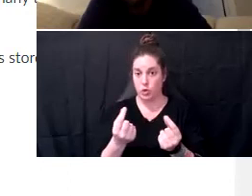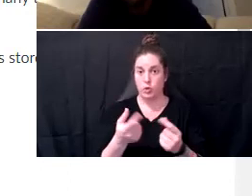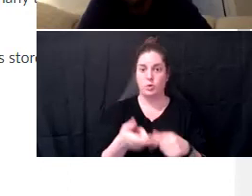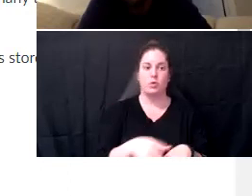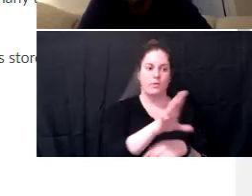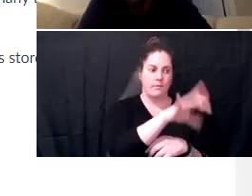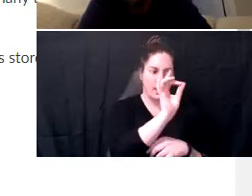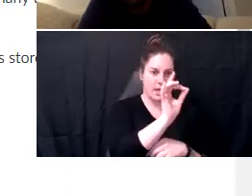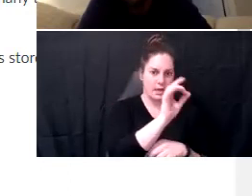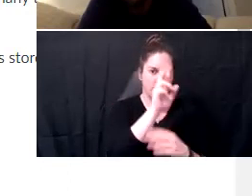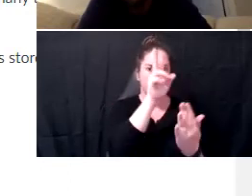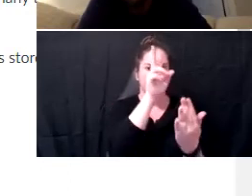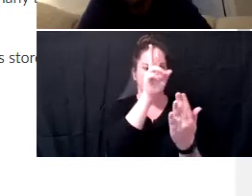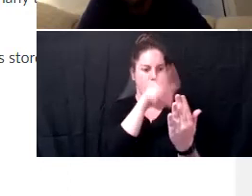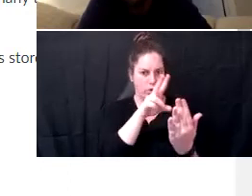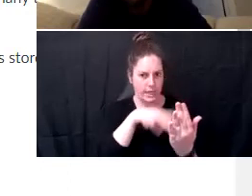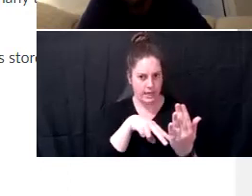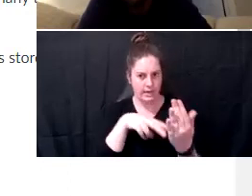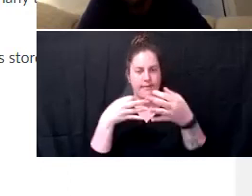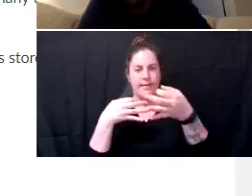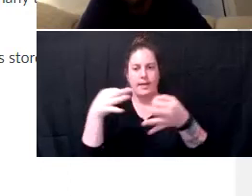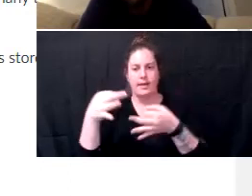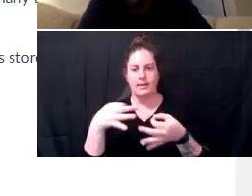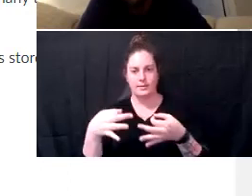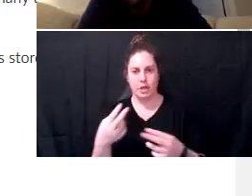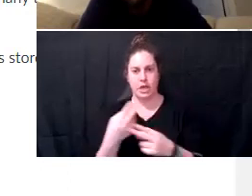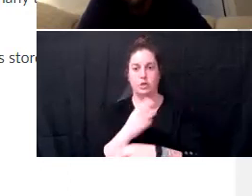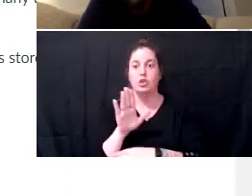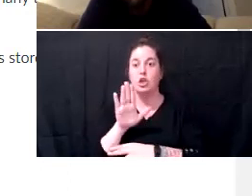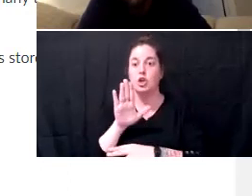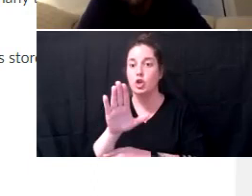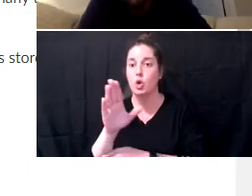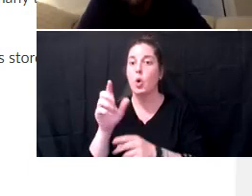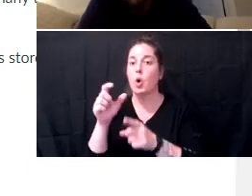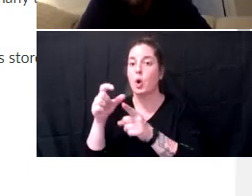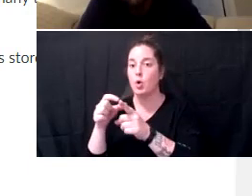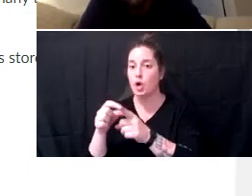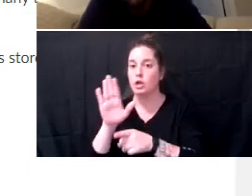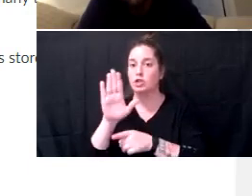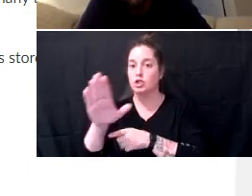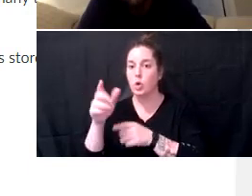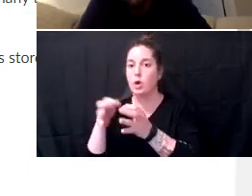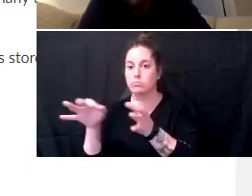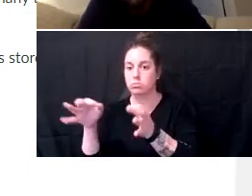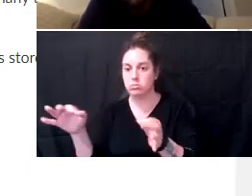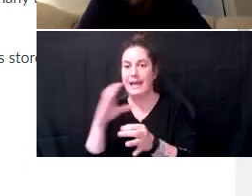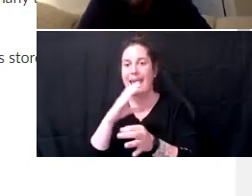You're gonna tell me what it's about in your own words, and you're gonna have to tell me how it relates to the class, right? Whether that's lecture or